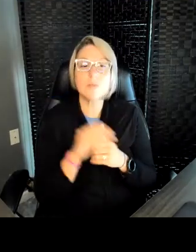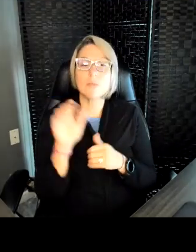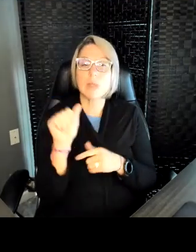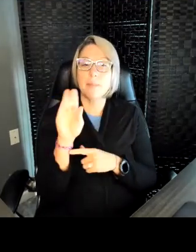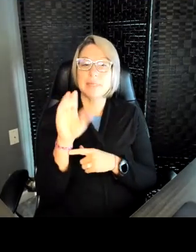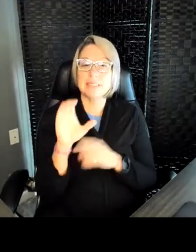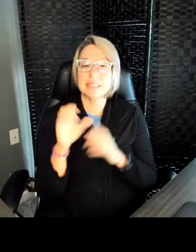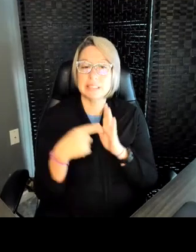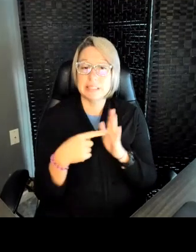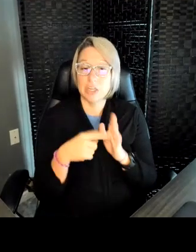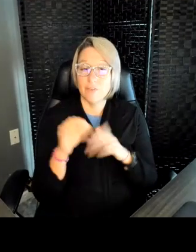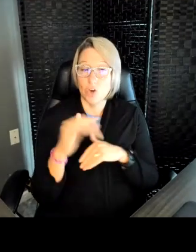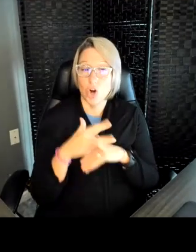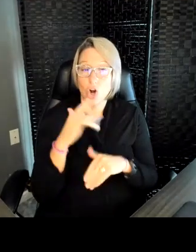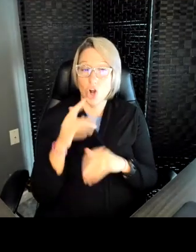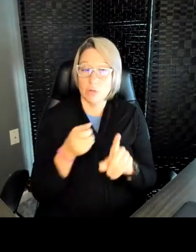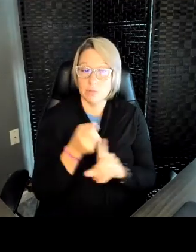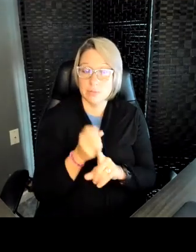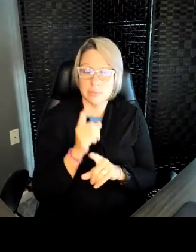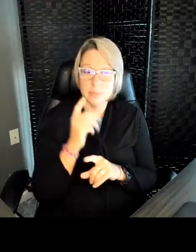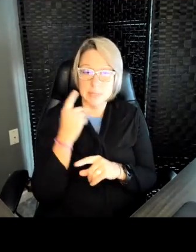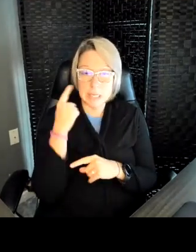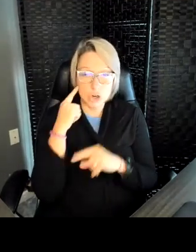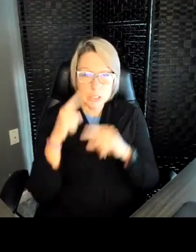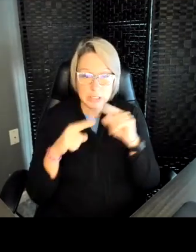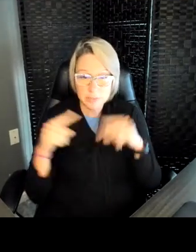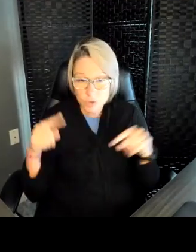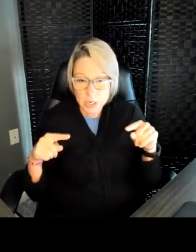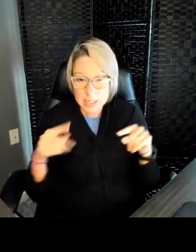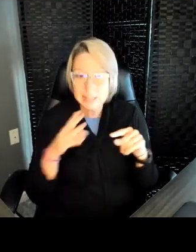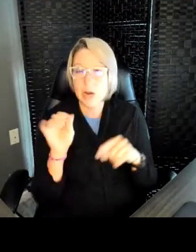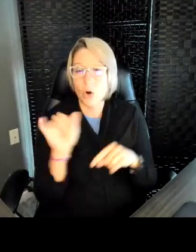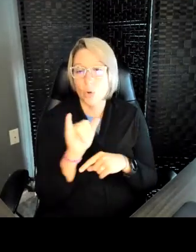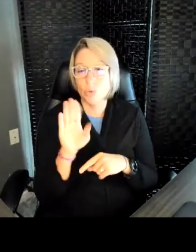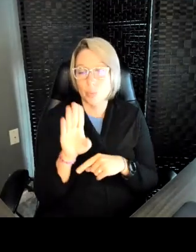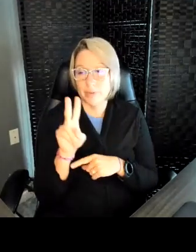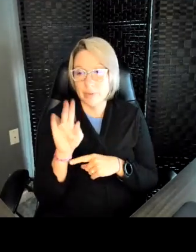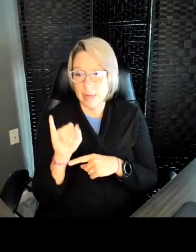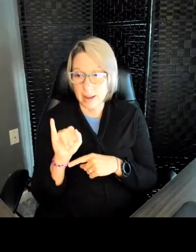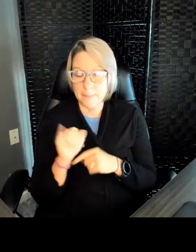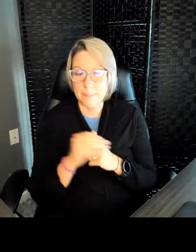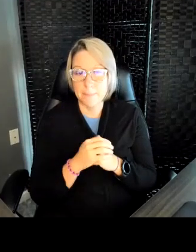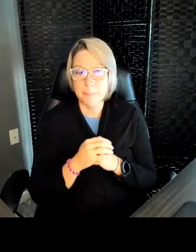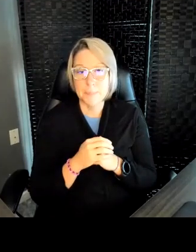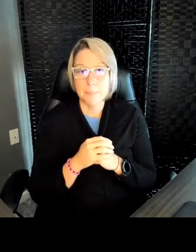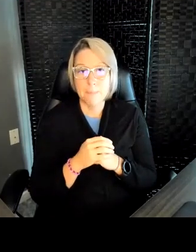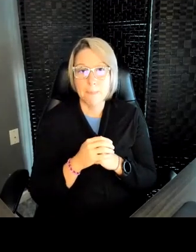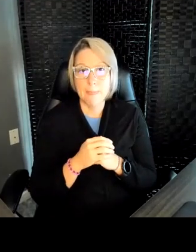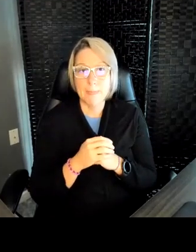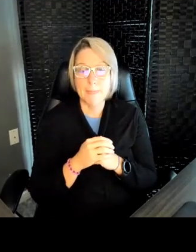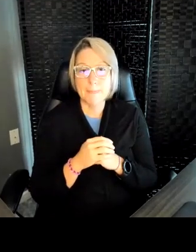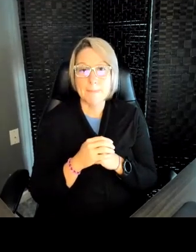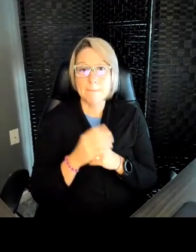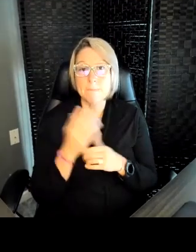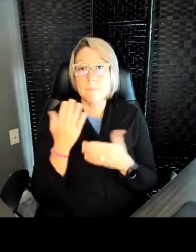differences and the ABC indicators of early onset blindness and visual impairment. So this may be something that you